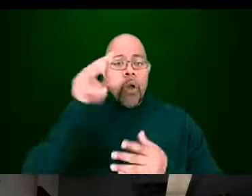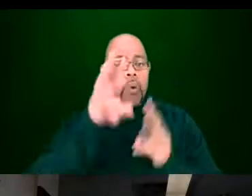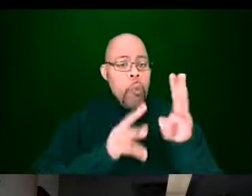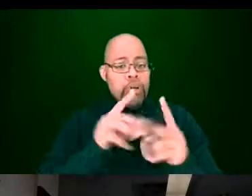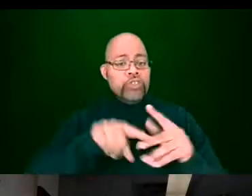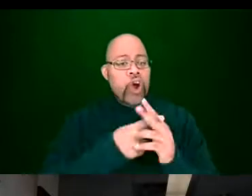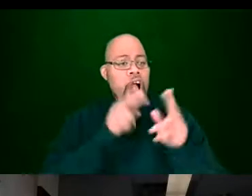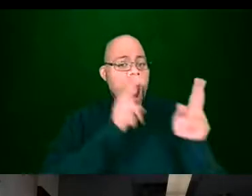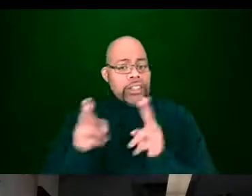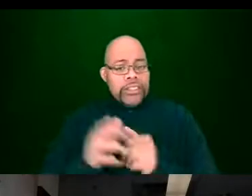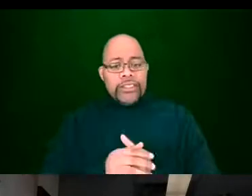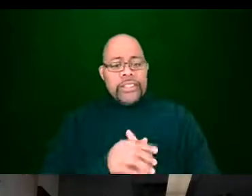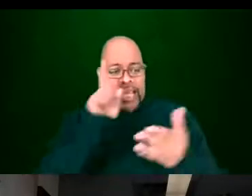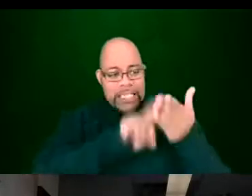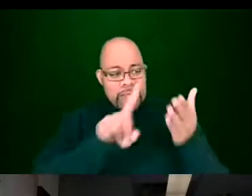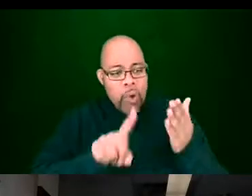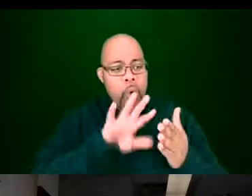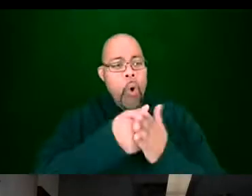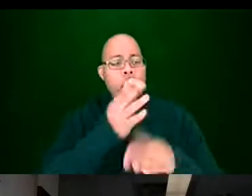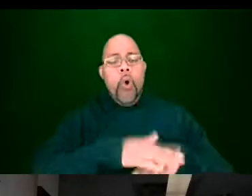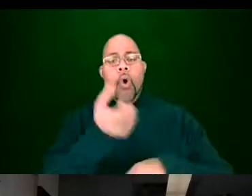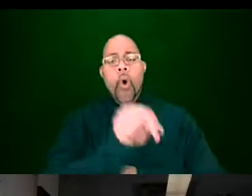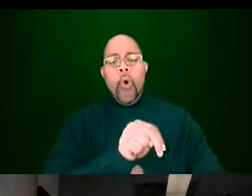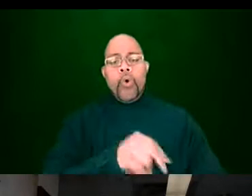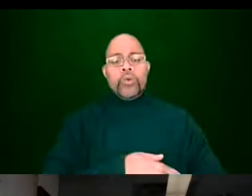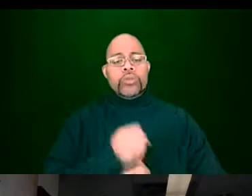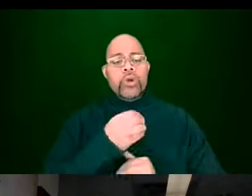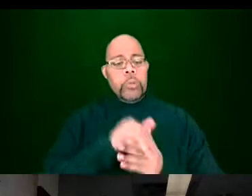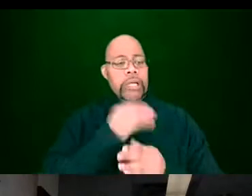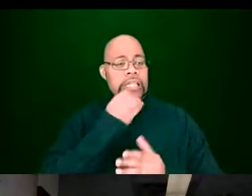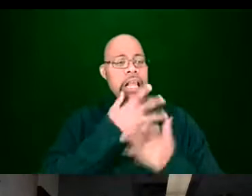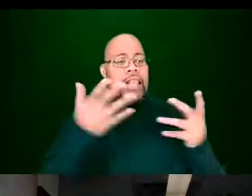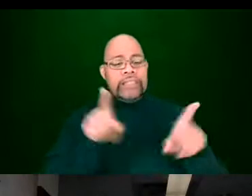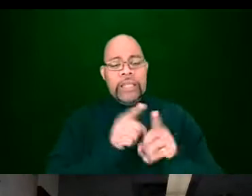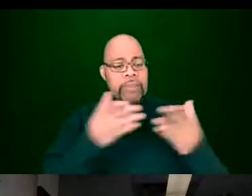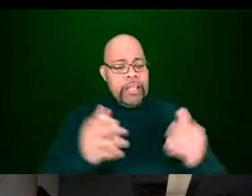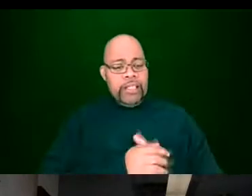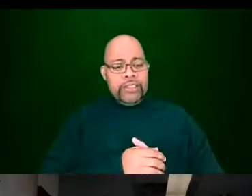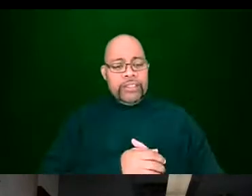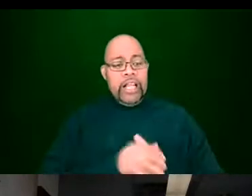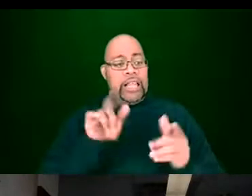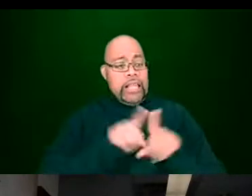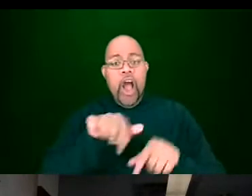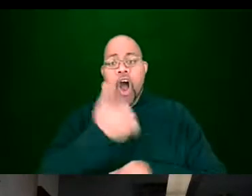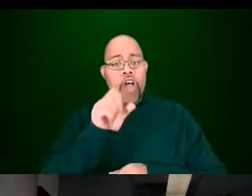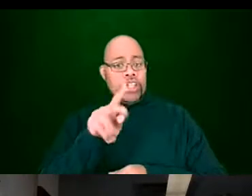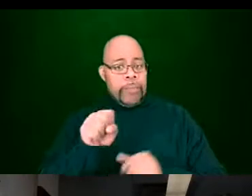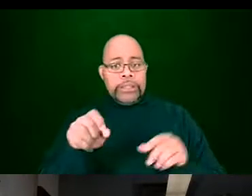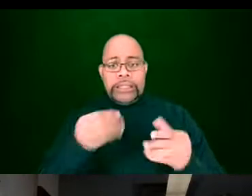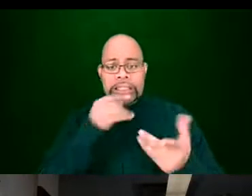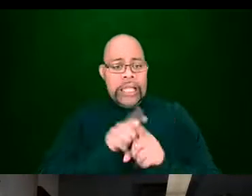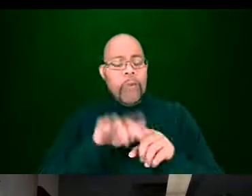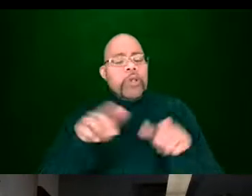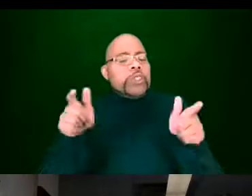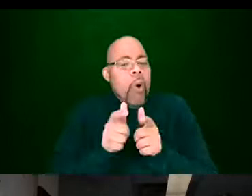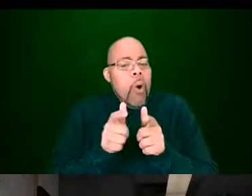start hunting and exploring all on their own. And so they'll eat a lot of the same things that other octopuses will, just on a smaller